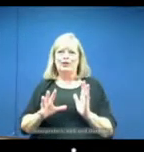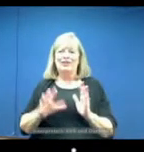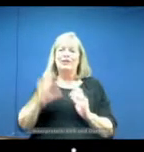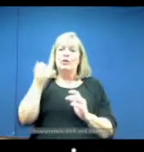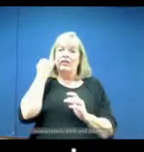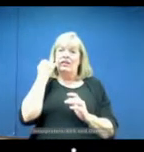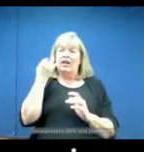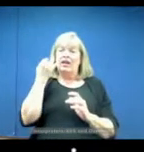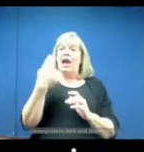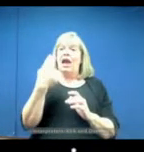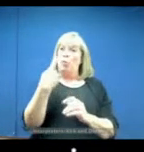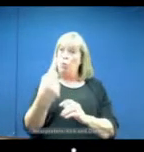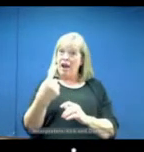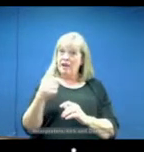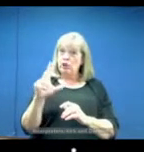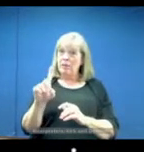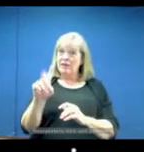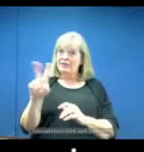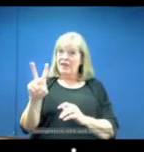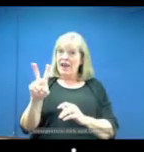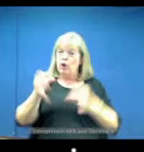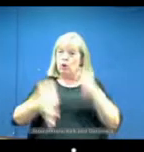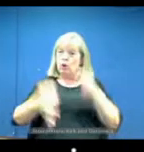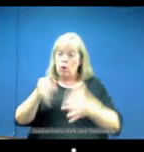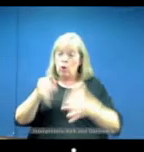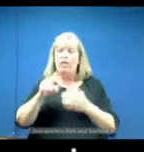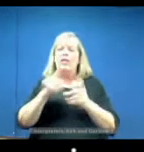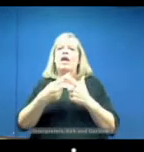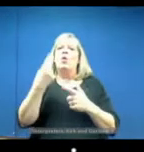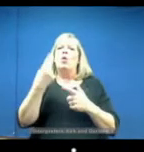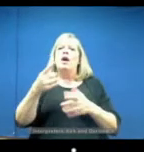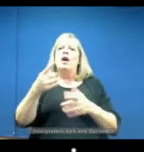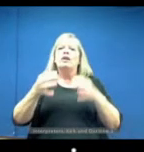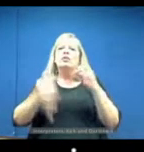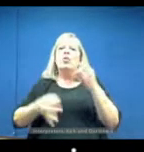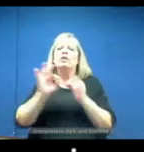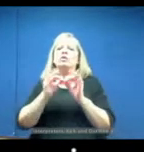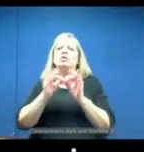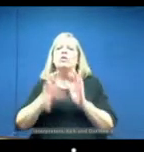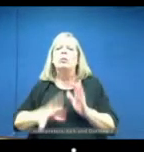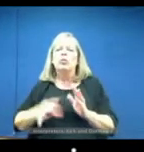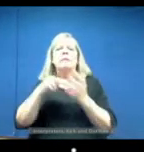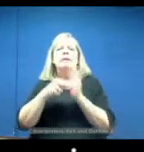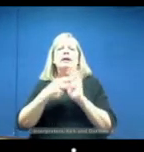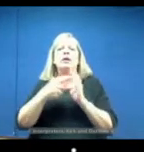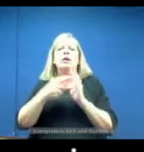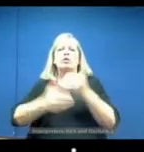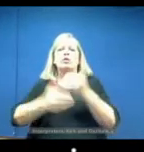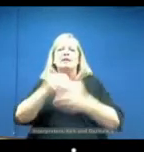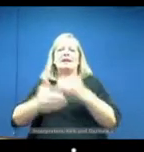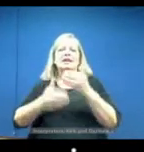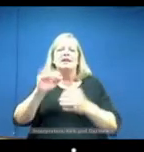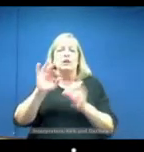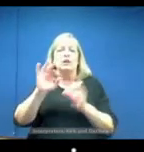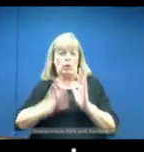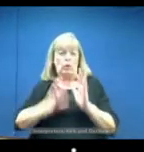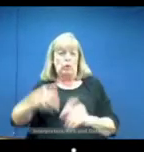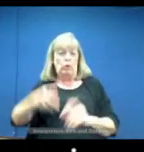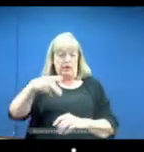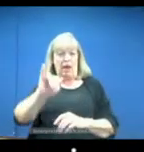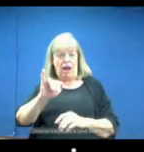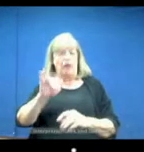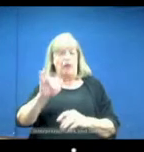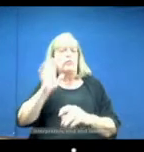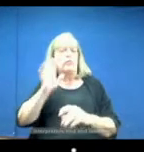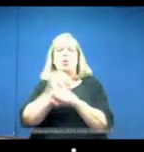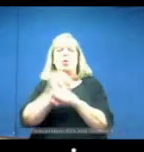court, one court interpreter would work with the litigant, and I'm talking about a proceedings interpreter. They'd work all phases of